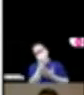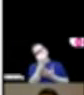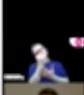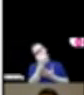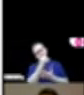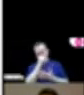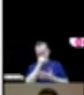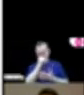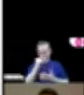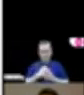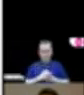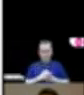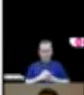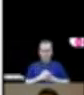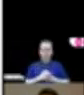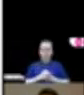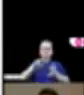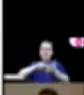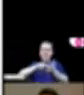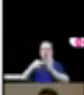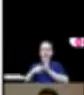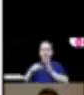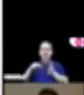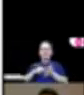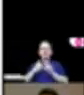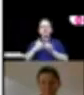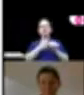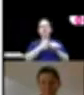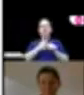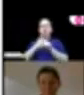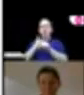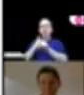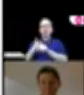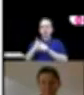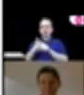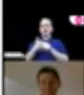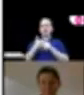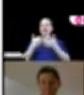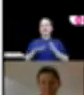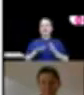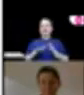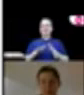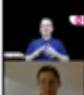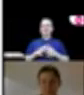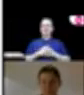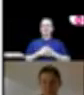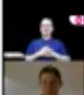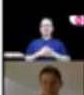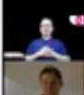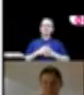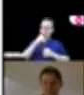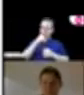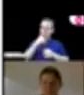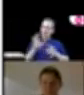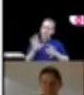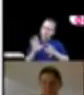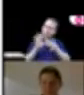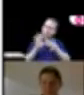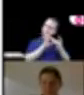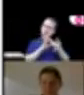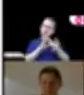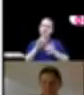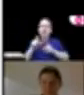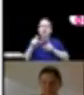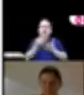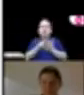the organizations that are supporting asylum seekers that have been self-set, you can donate to